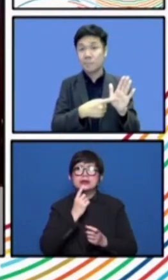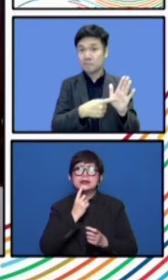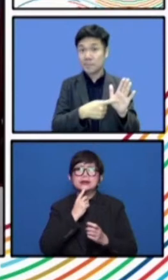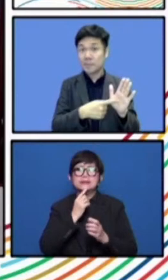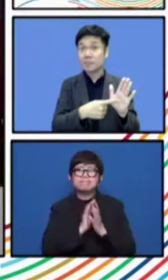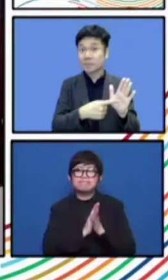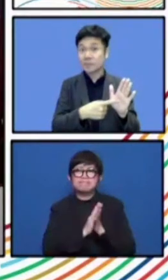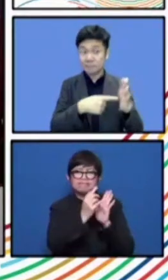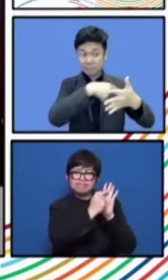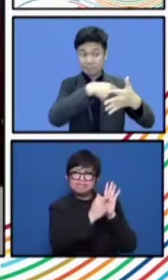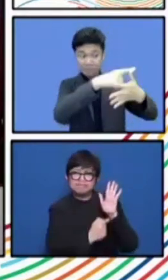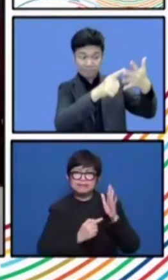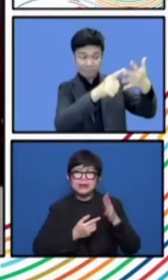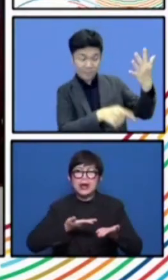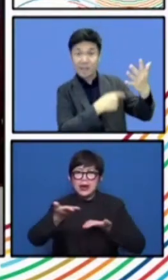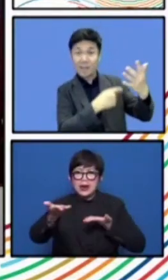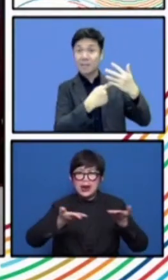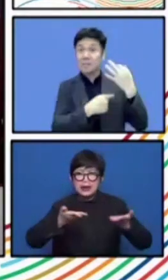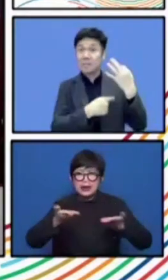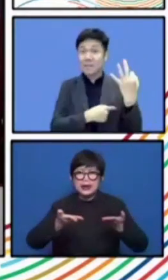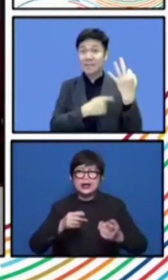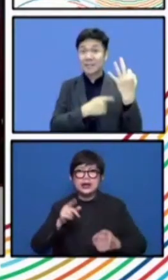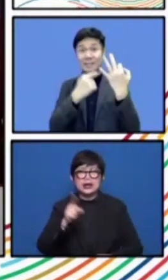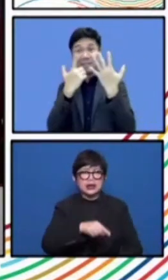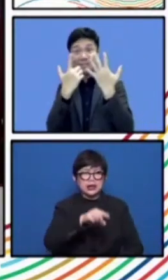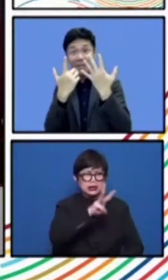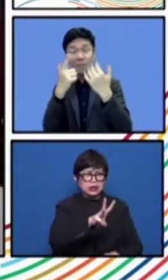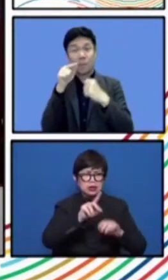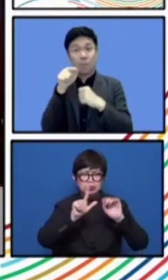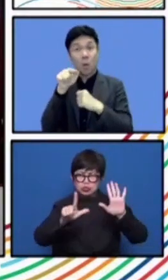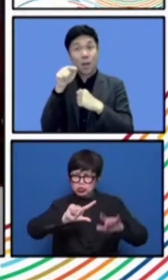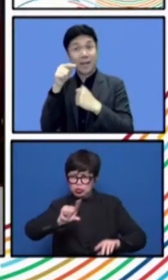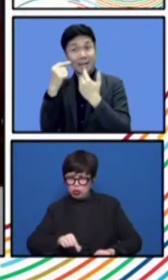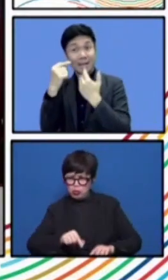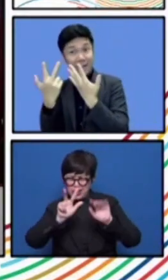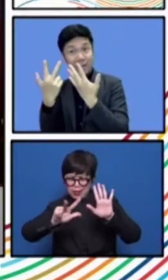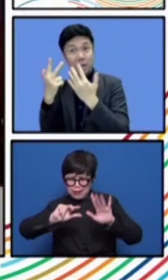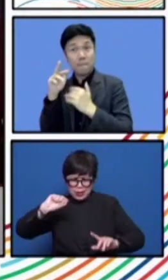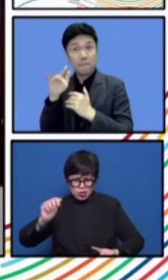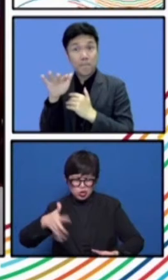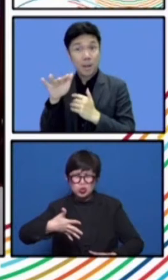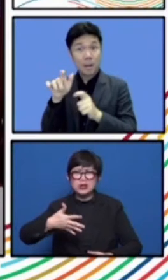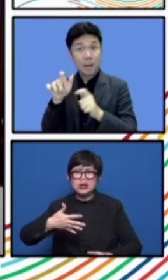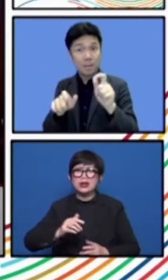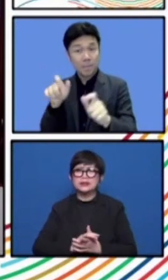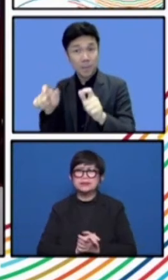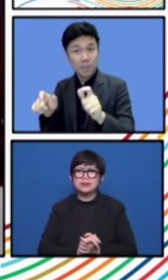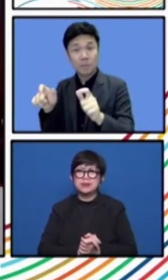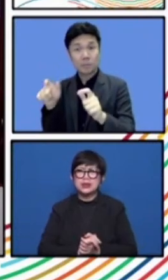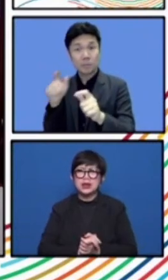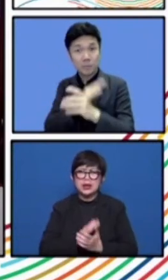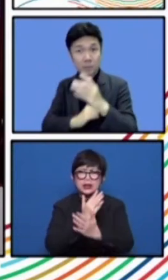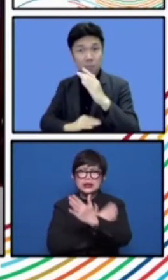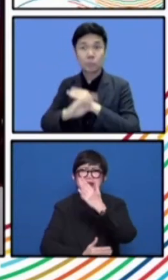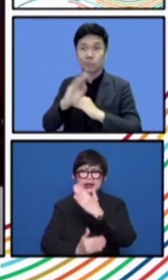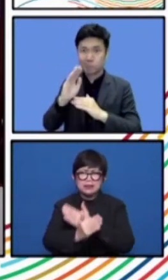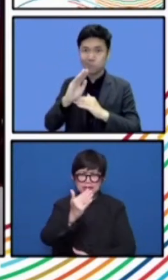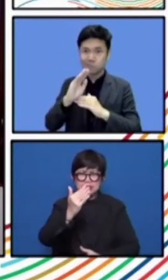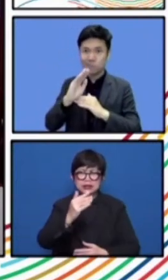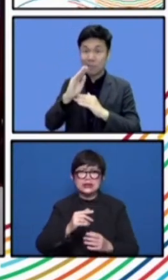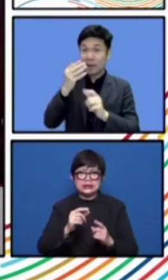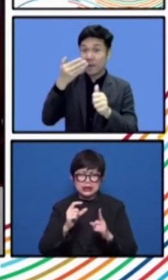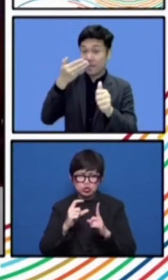37.8 million registered disabled persons has been put into the database